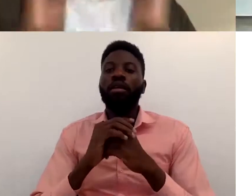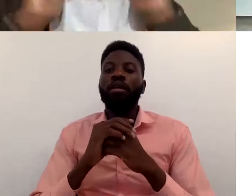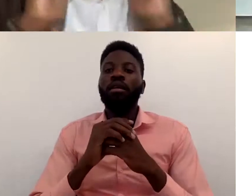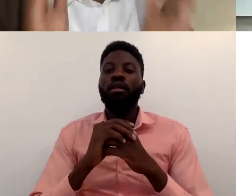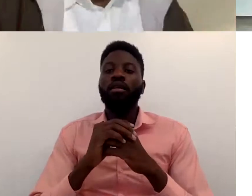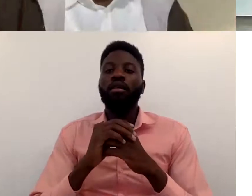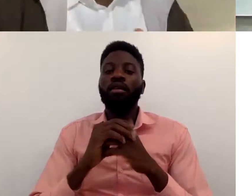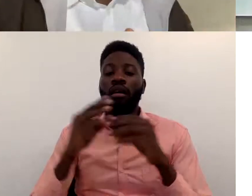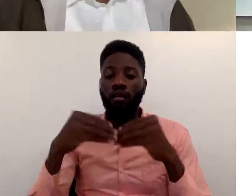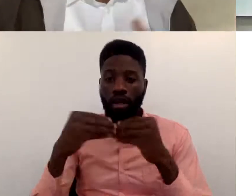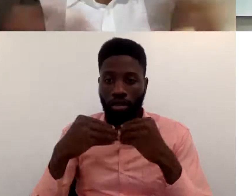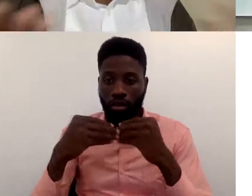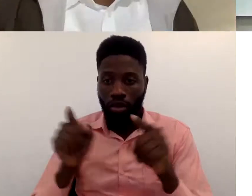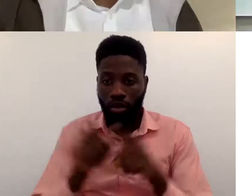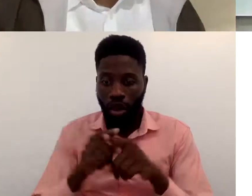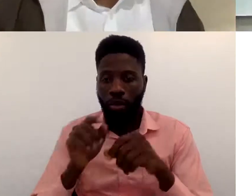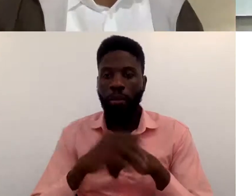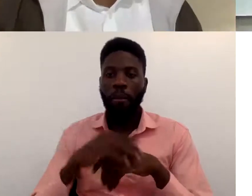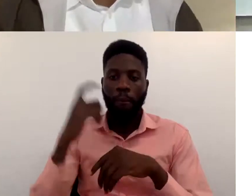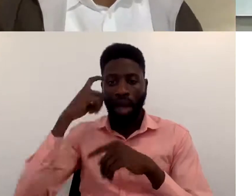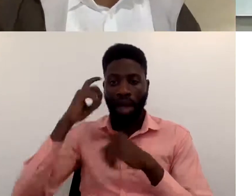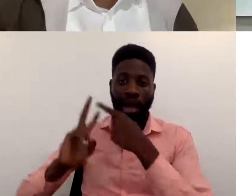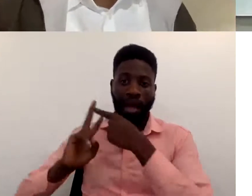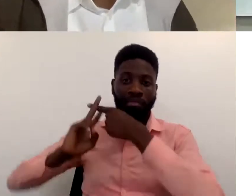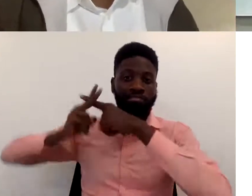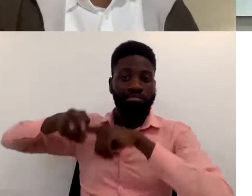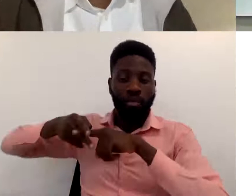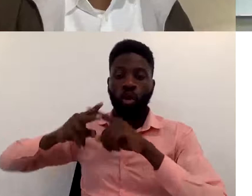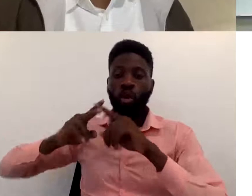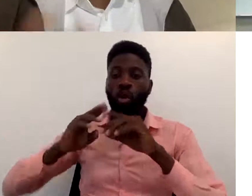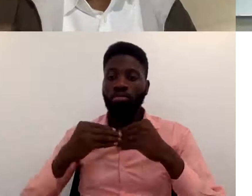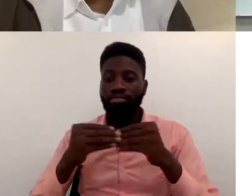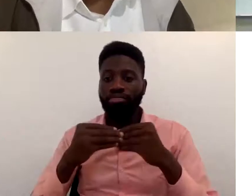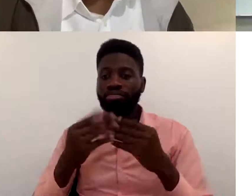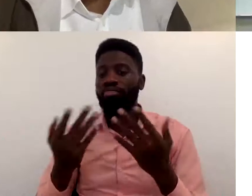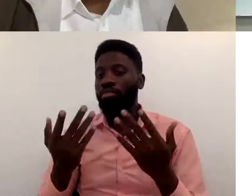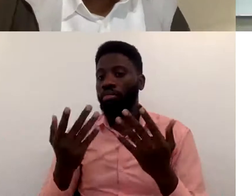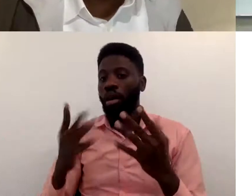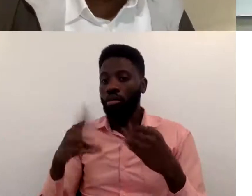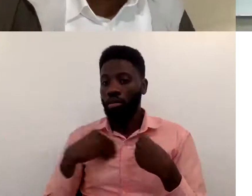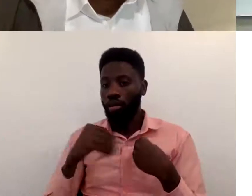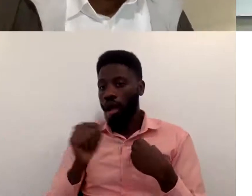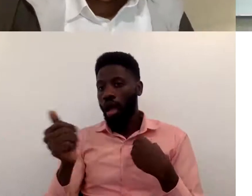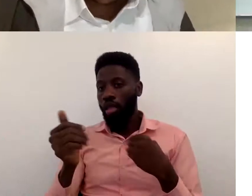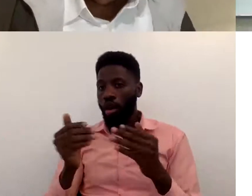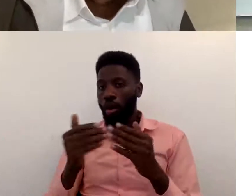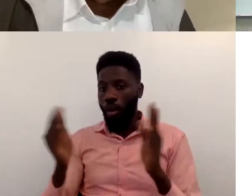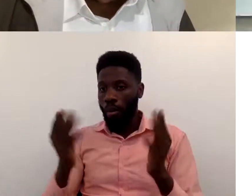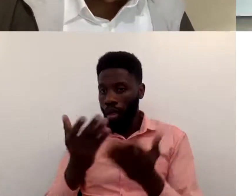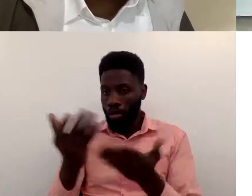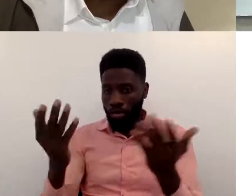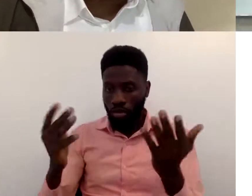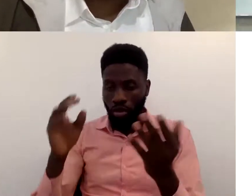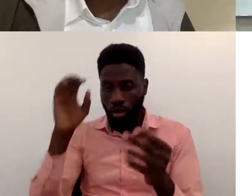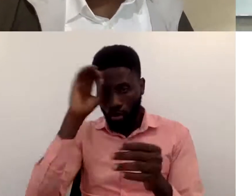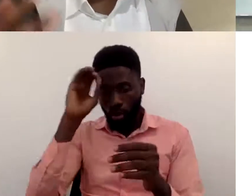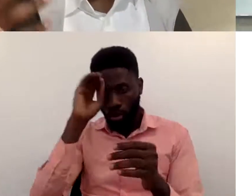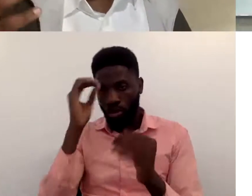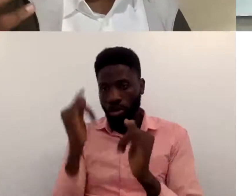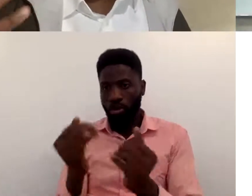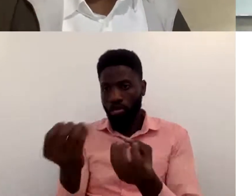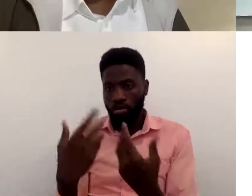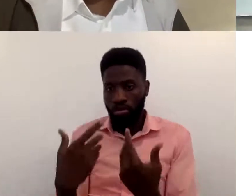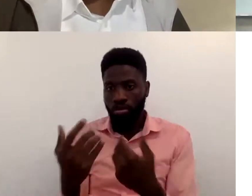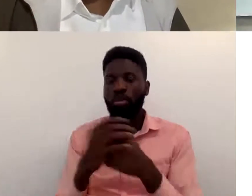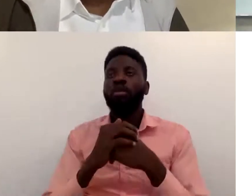Flexibility. Do you have a fixed mind? Can you think out of the box? Can you accommodate others? Can you work with others? Yeah.